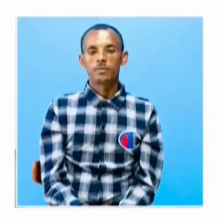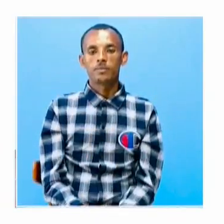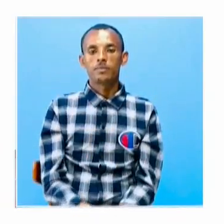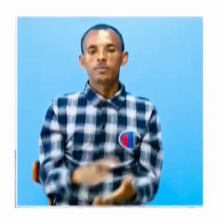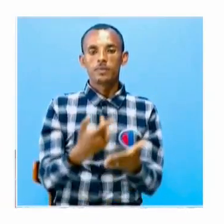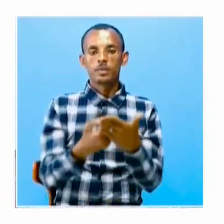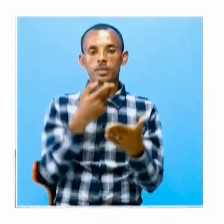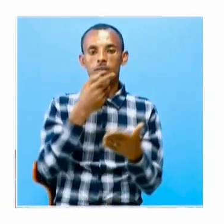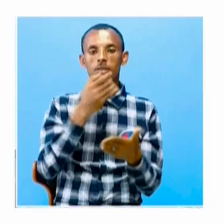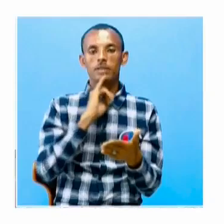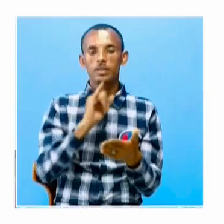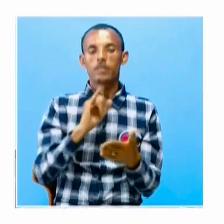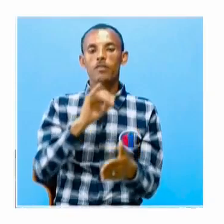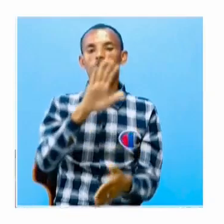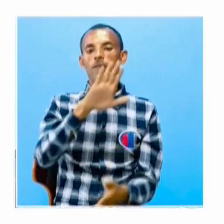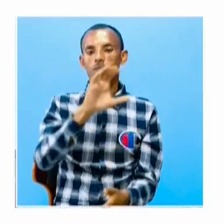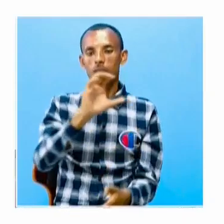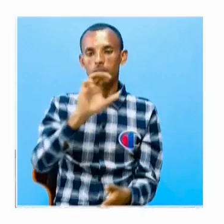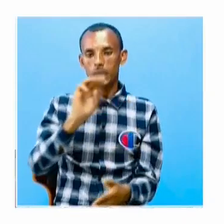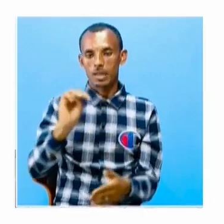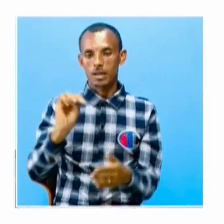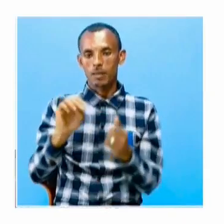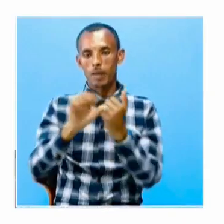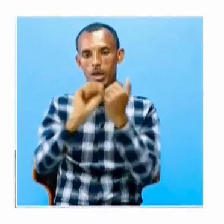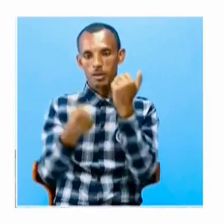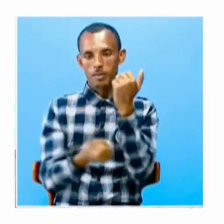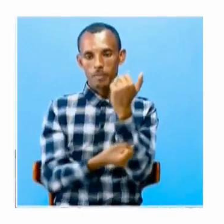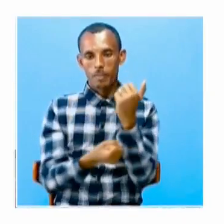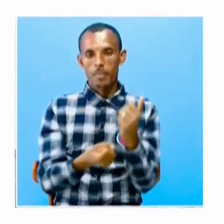This one is 5 centimeter.